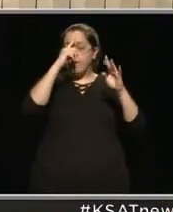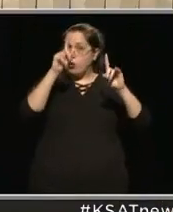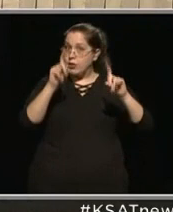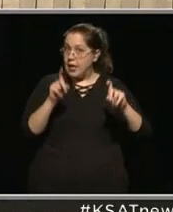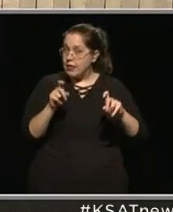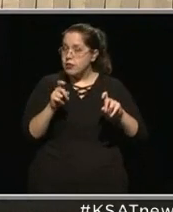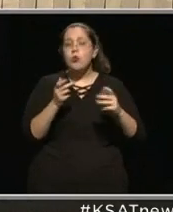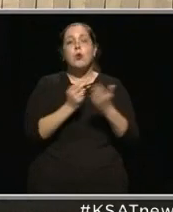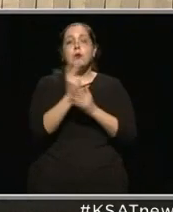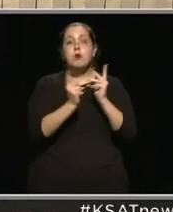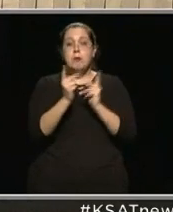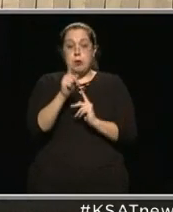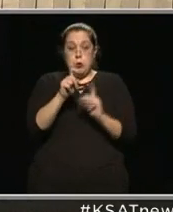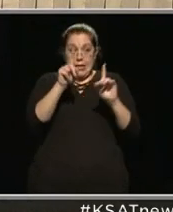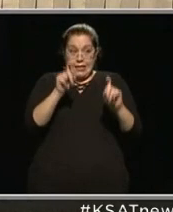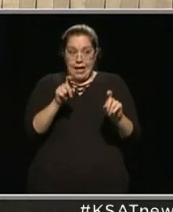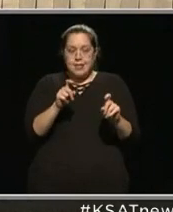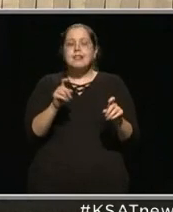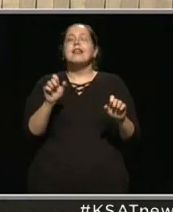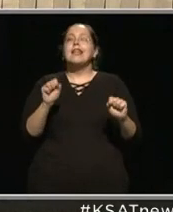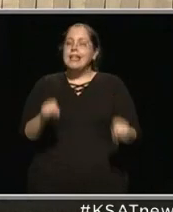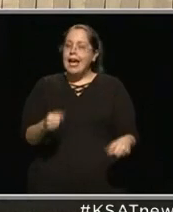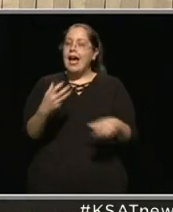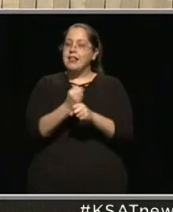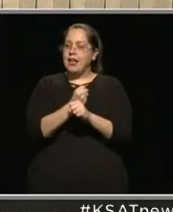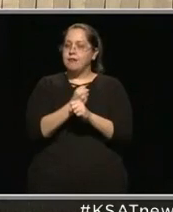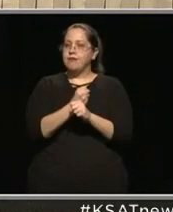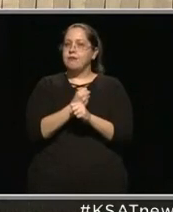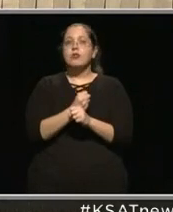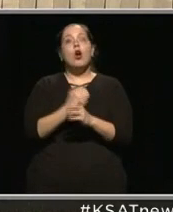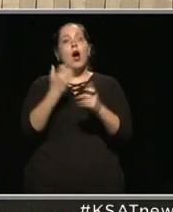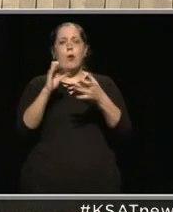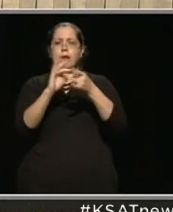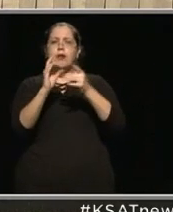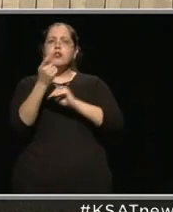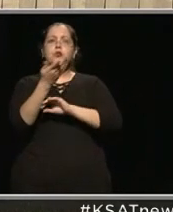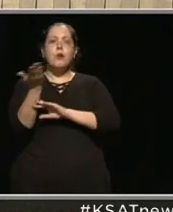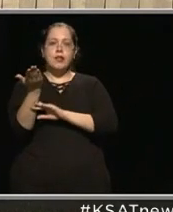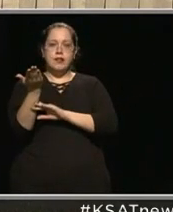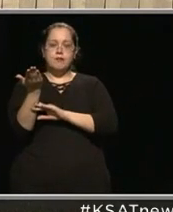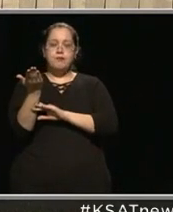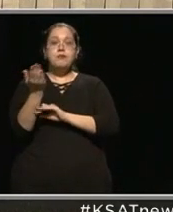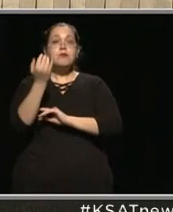make sure that those who need tests get tests. I want to make mention of one thing.